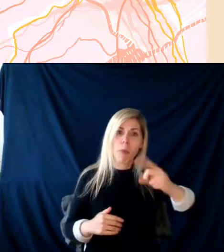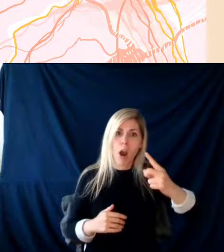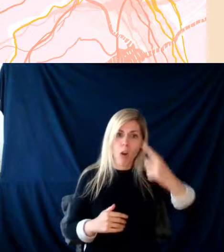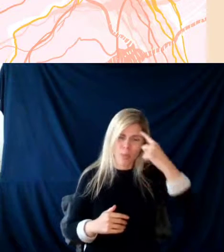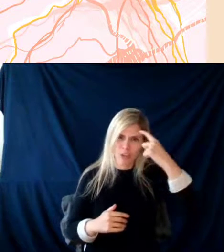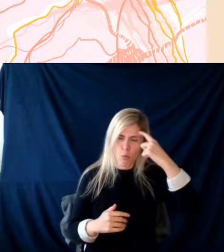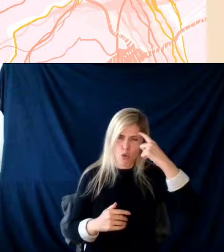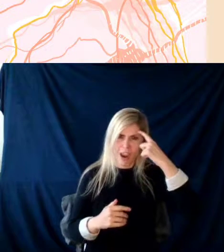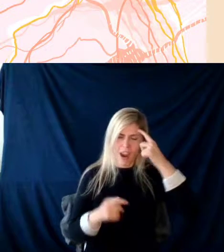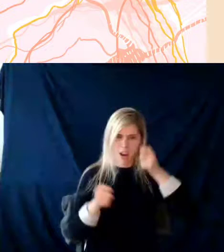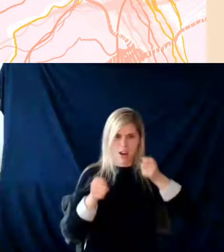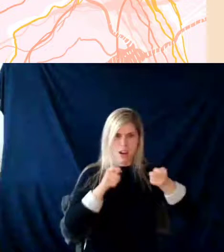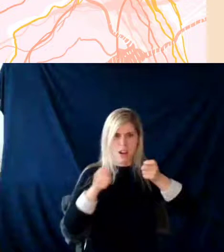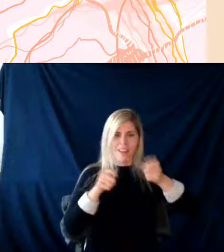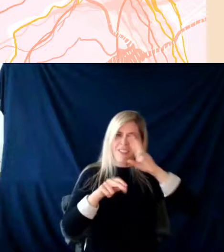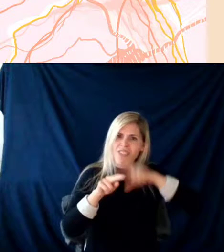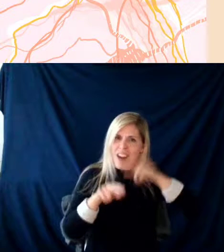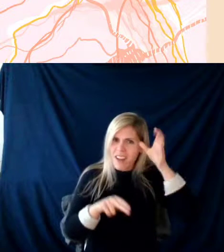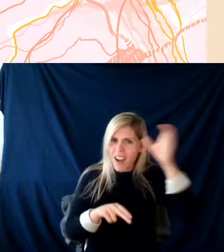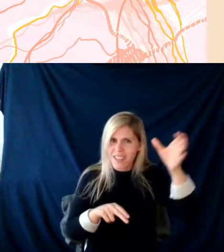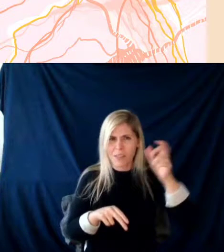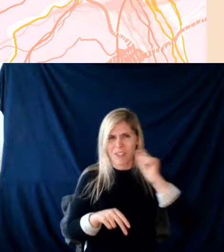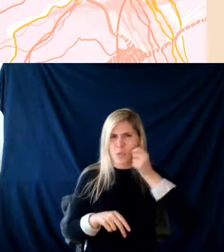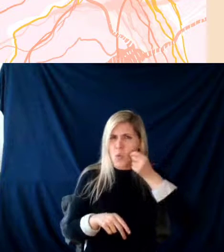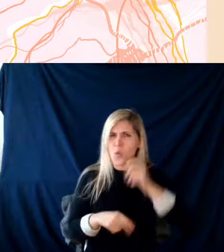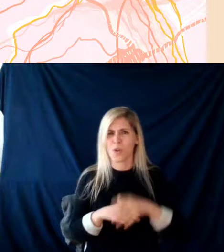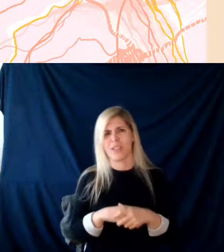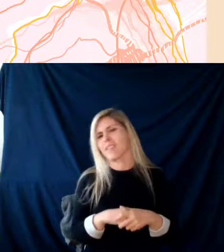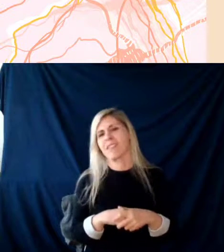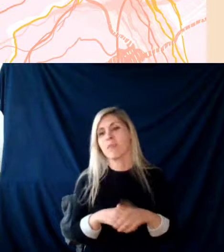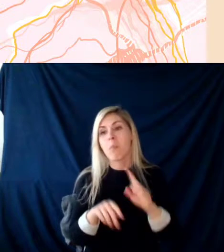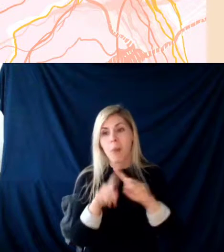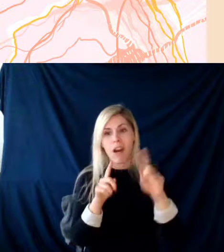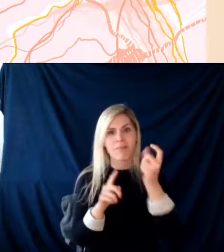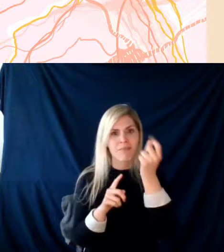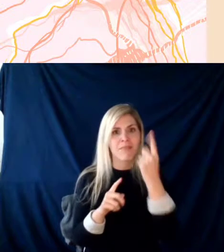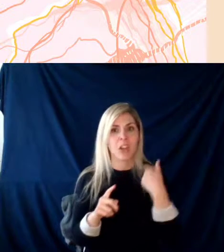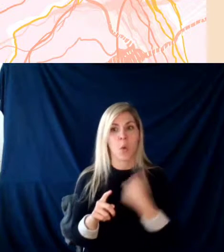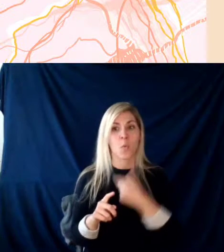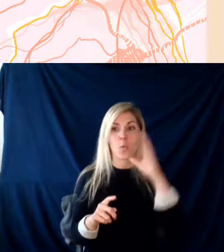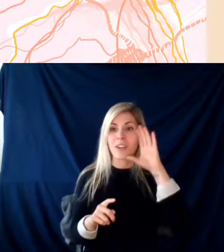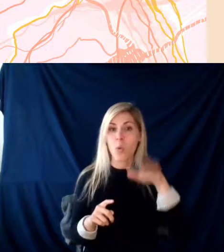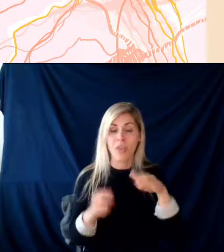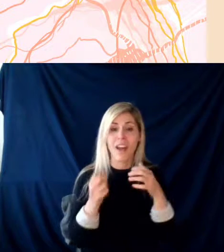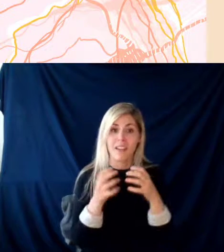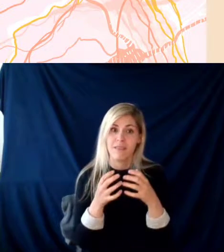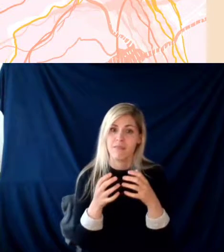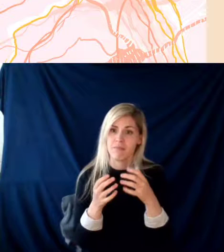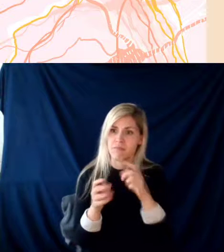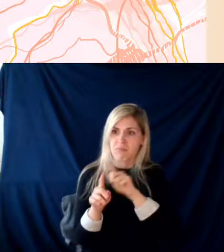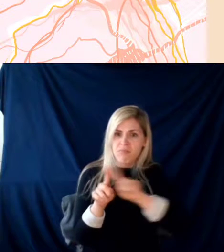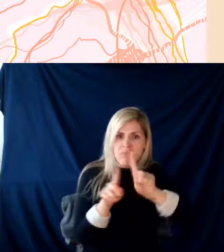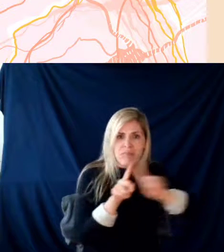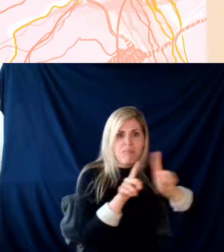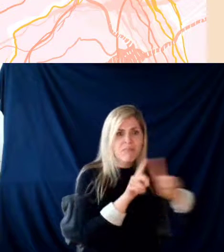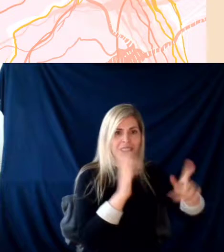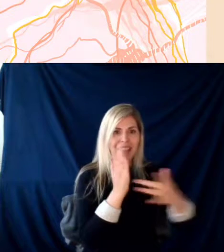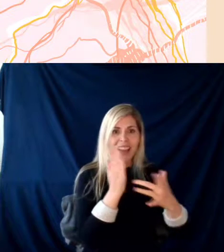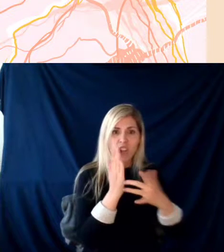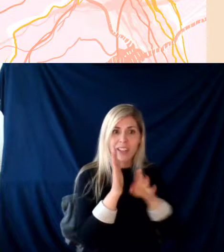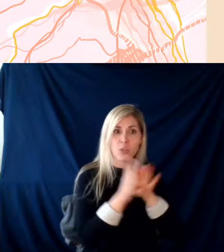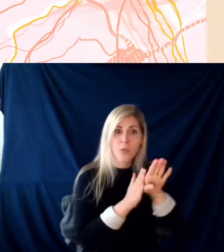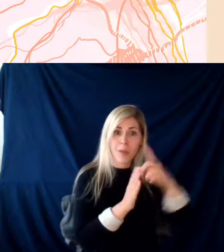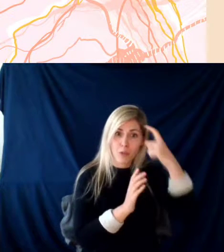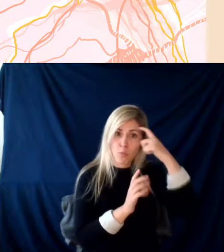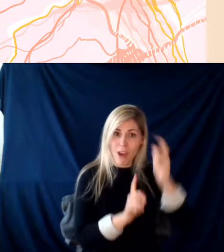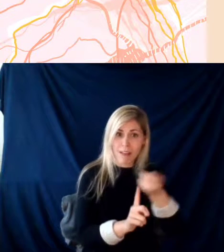with your brain, it's a fun concept. It's a cool concept. But we know that a lot of the technology that we develop for Brain